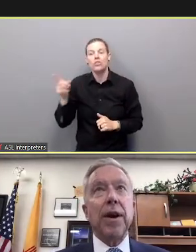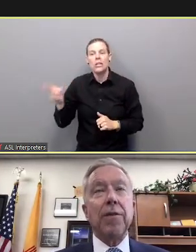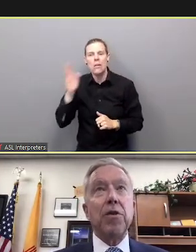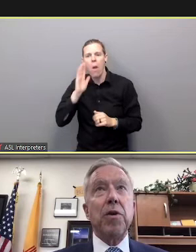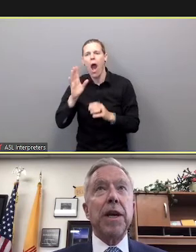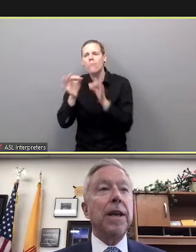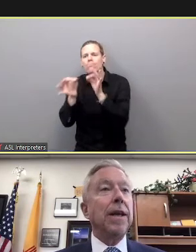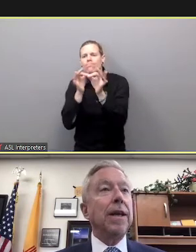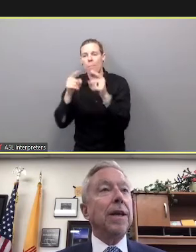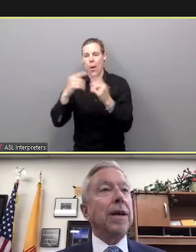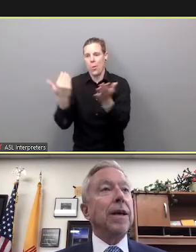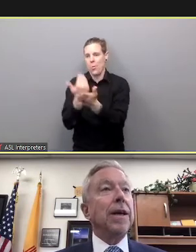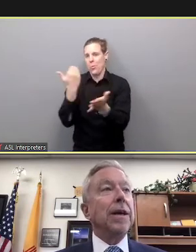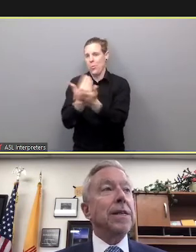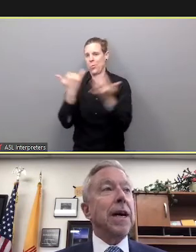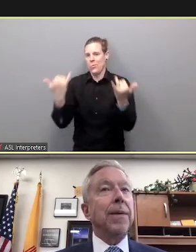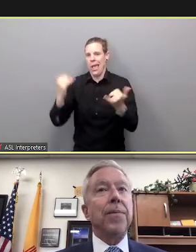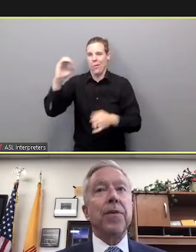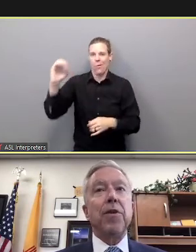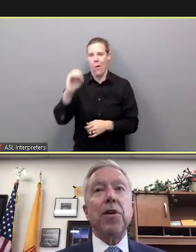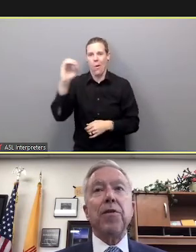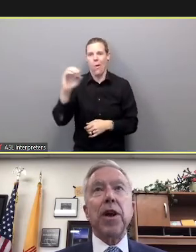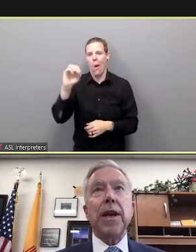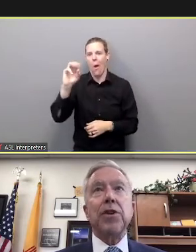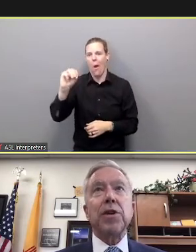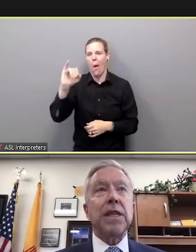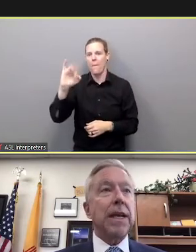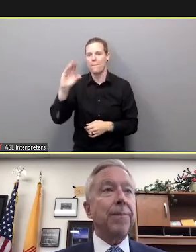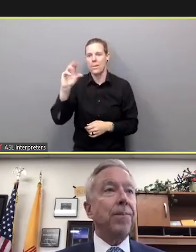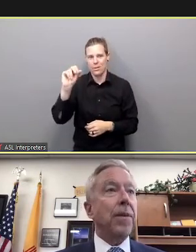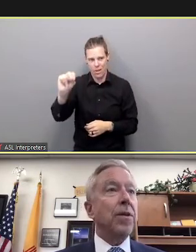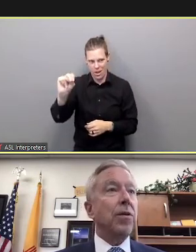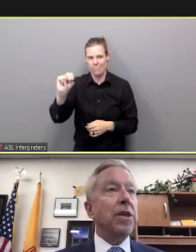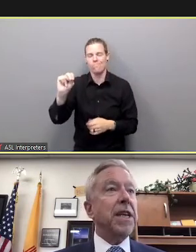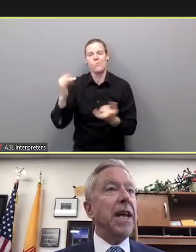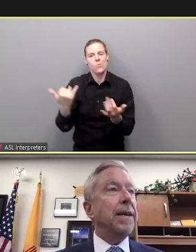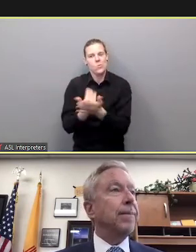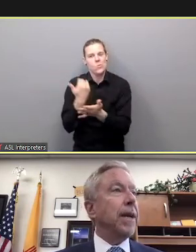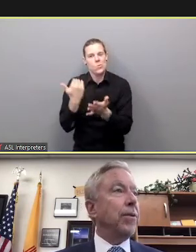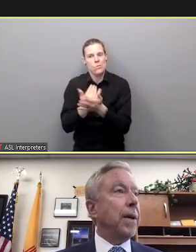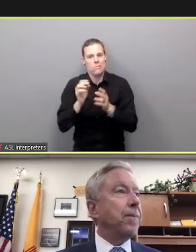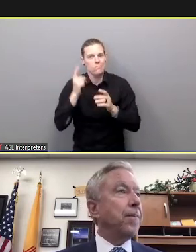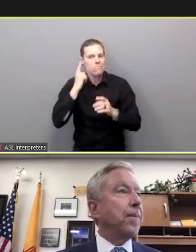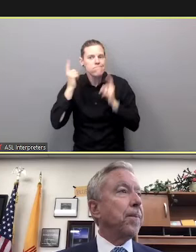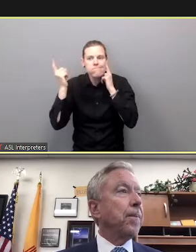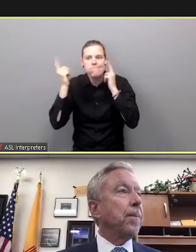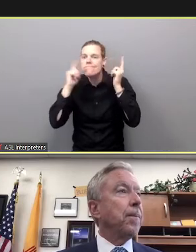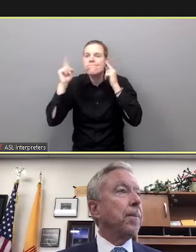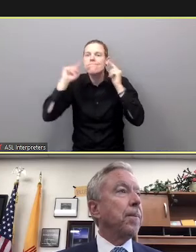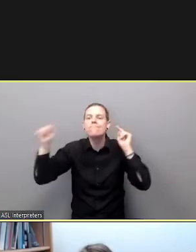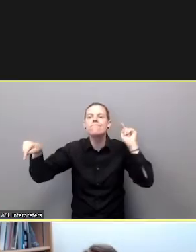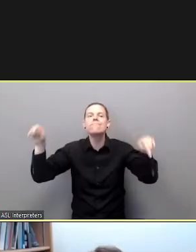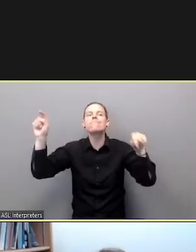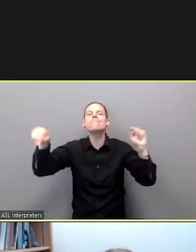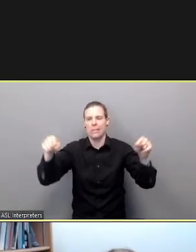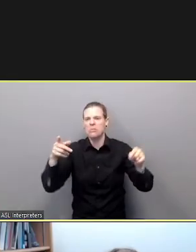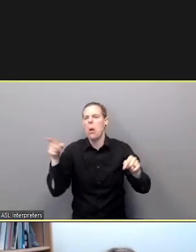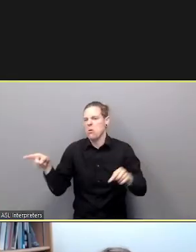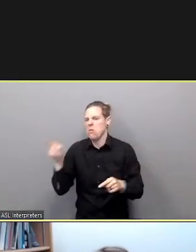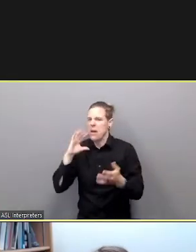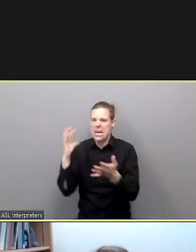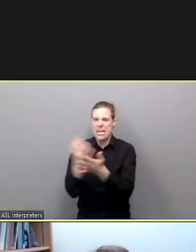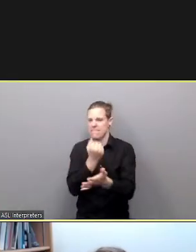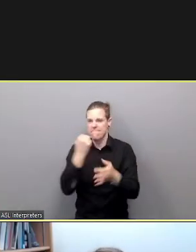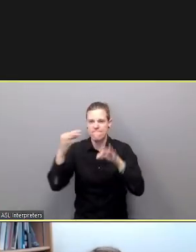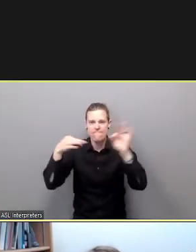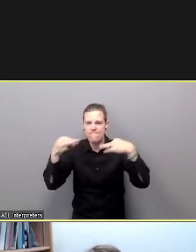know everyone is very, very interested in. So Christine, take it away. Sure. Thank you,